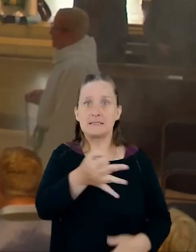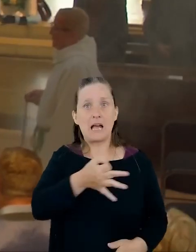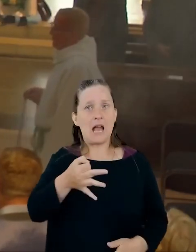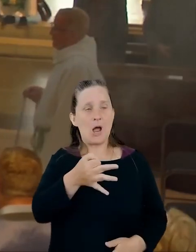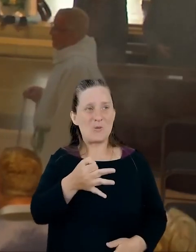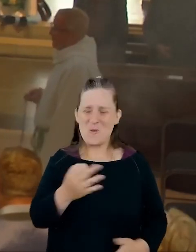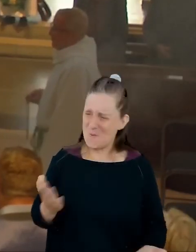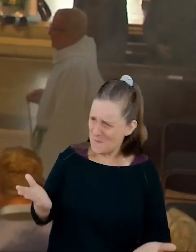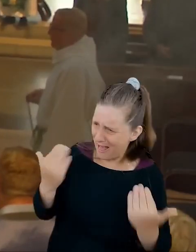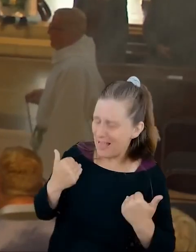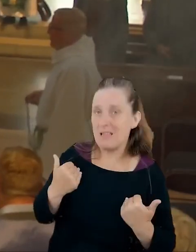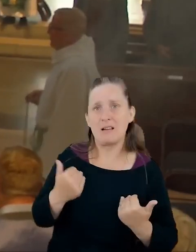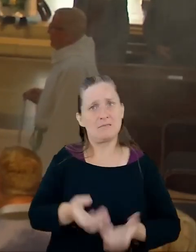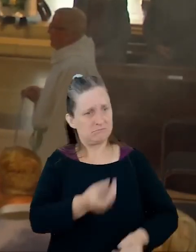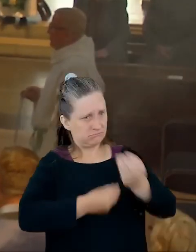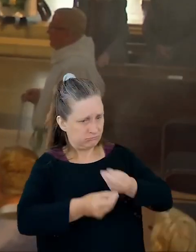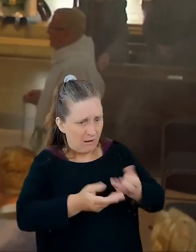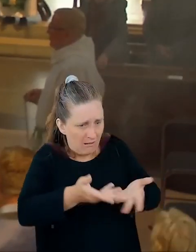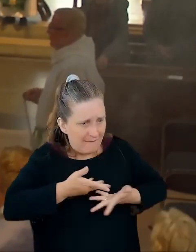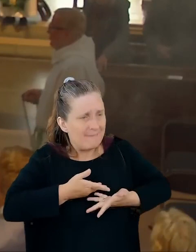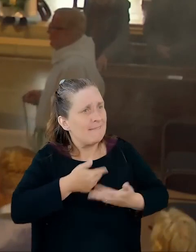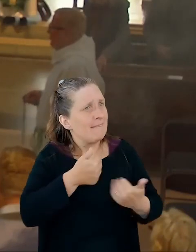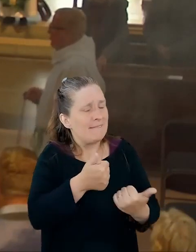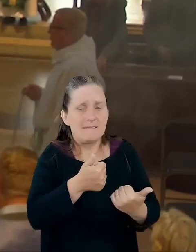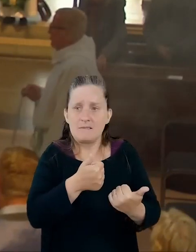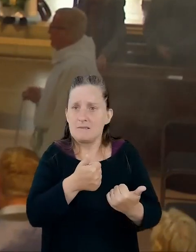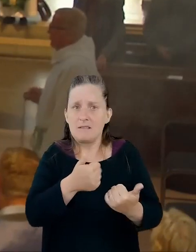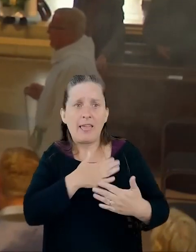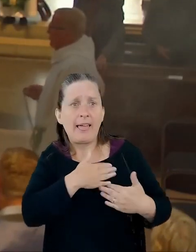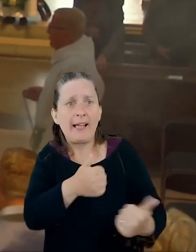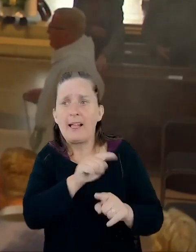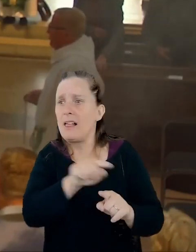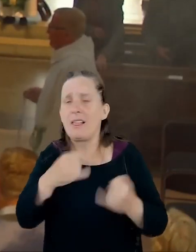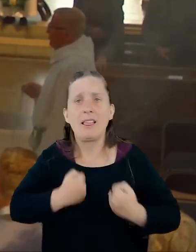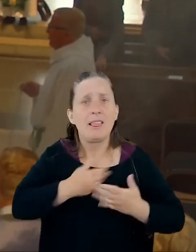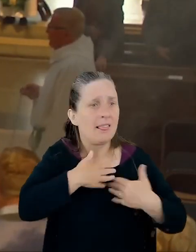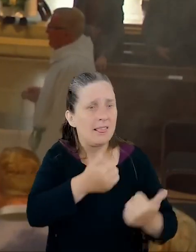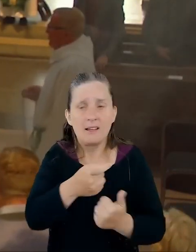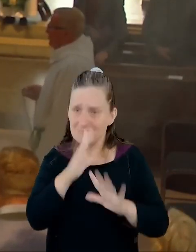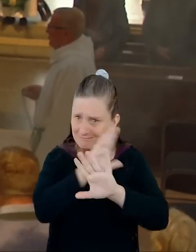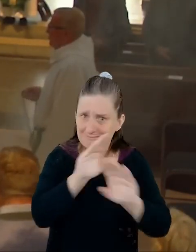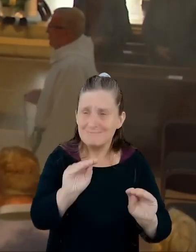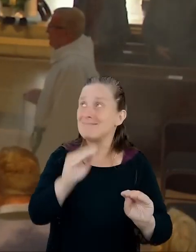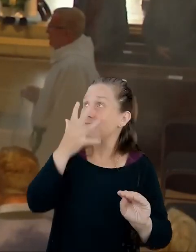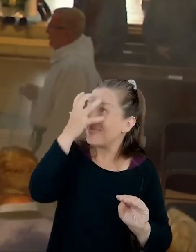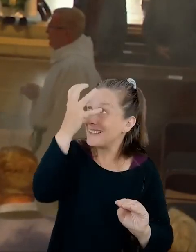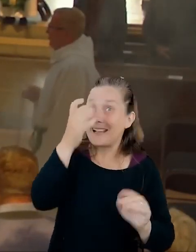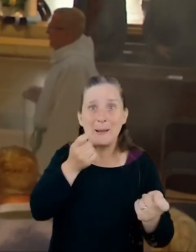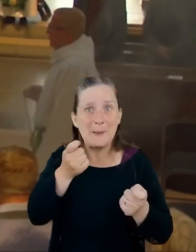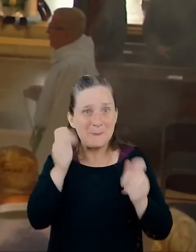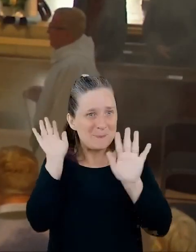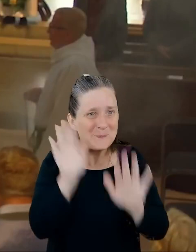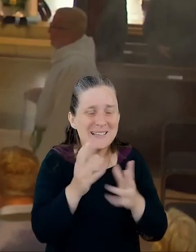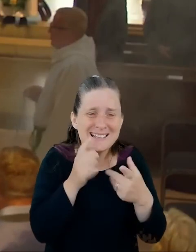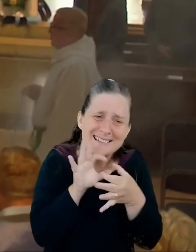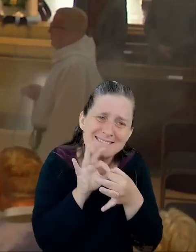people welcome you, eat what is set before you. Cure the sick who are there and say to them, the kingdom of God has come